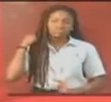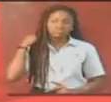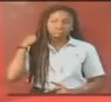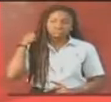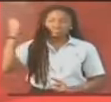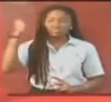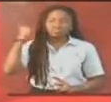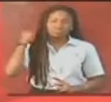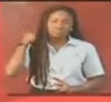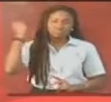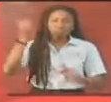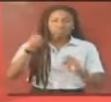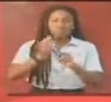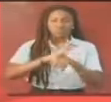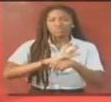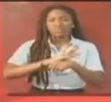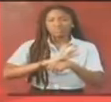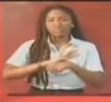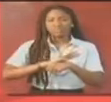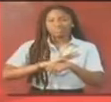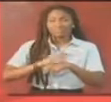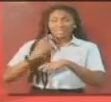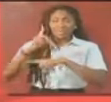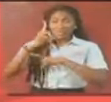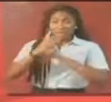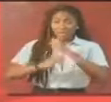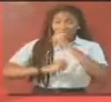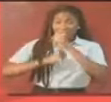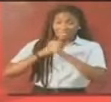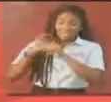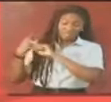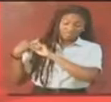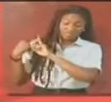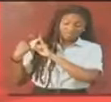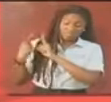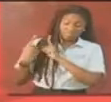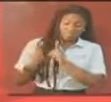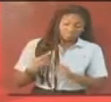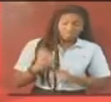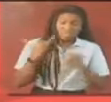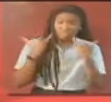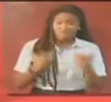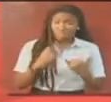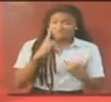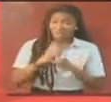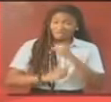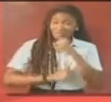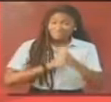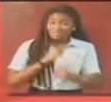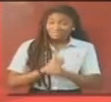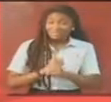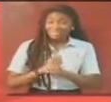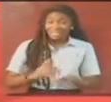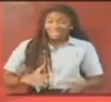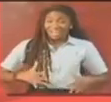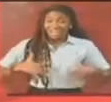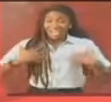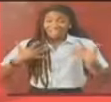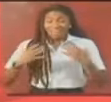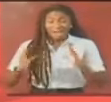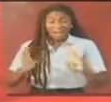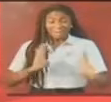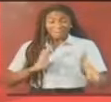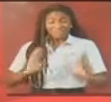as a nation, we have rallied over the past year to deal with the ever-changing picture and to adjust our behaviors and lifestyle to